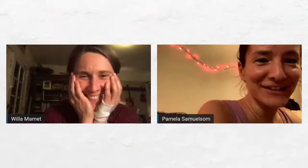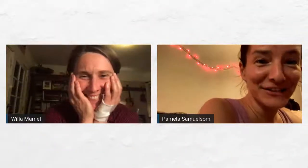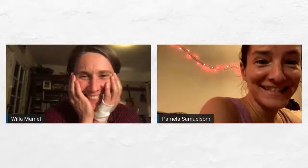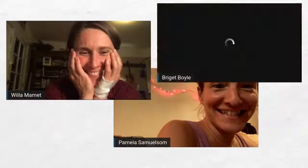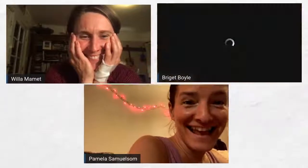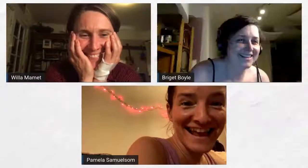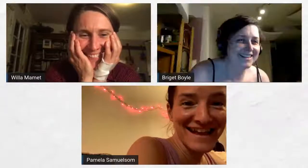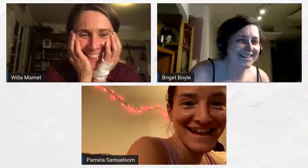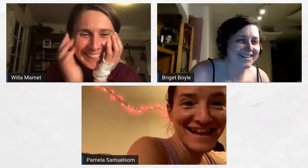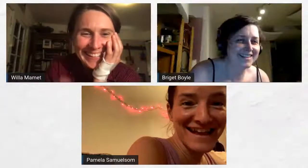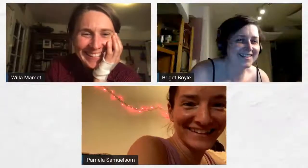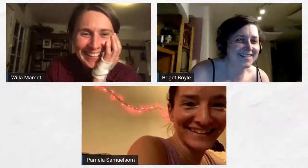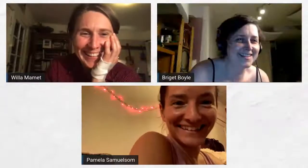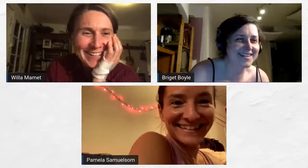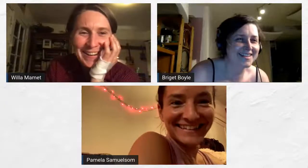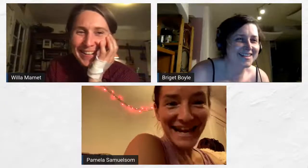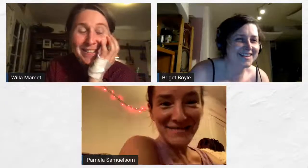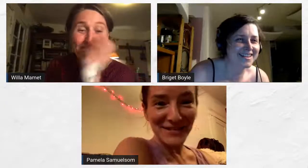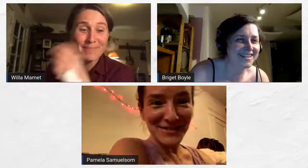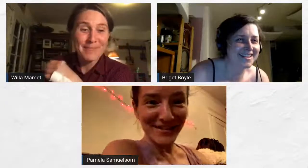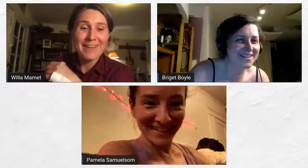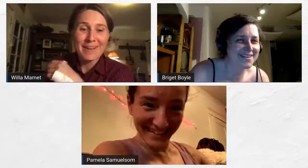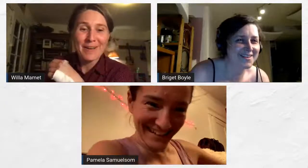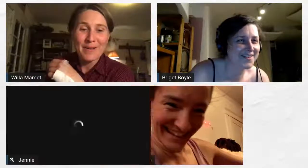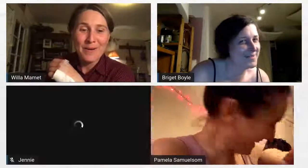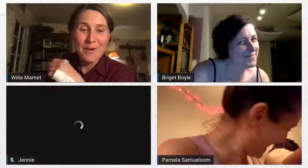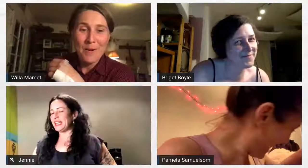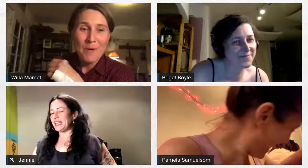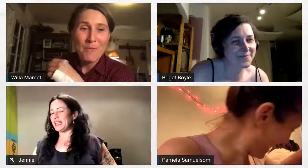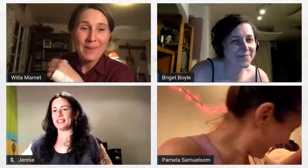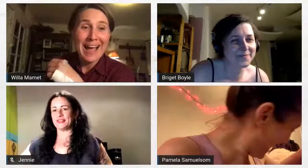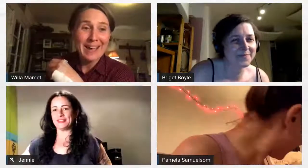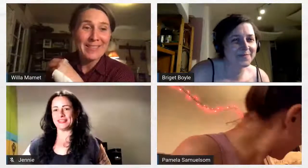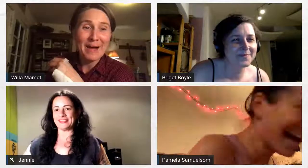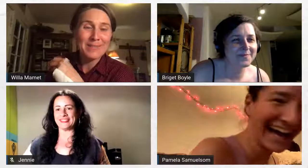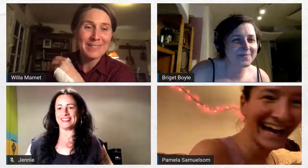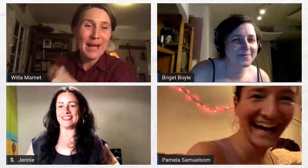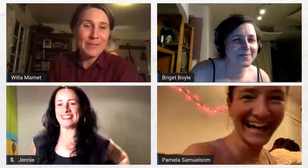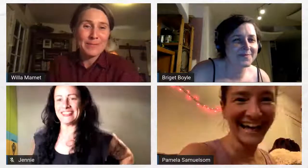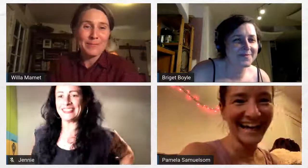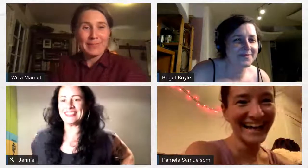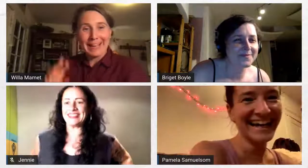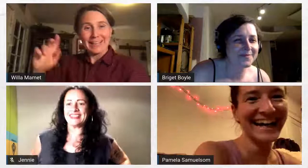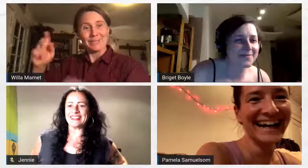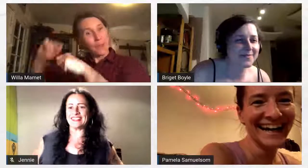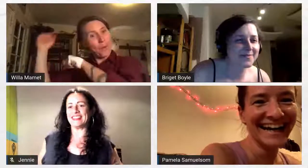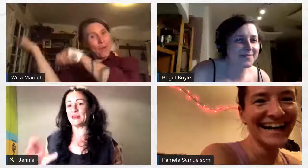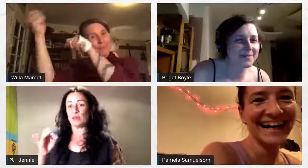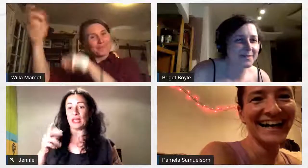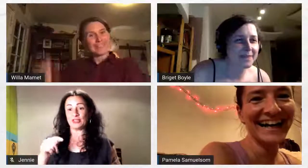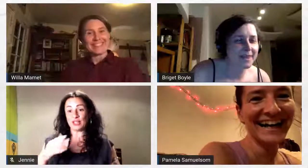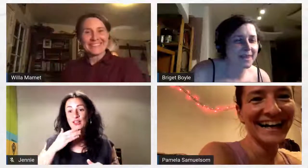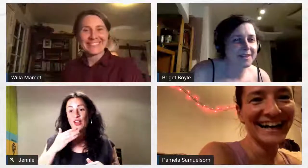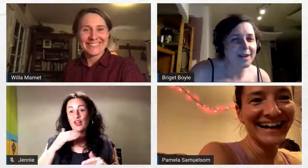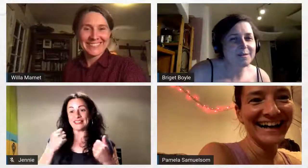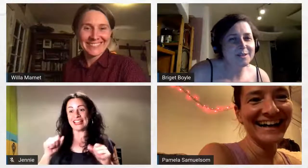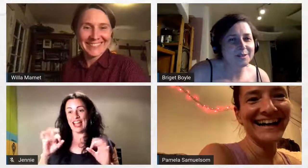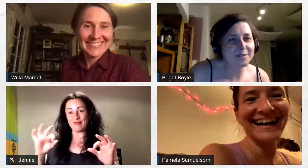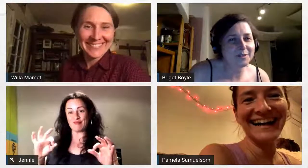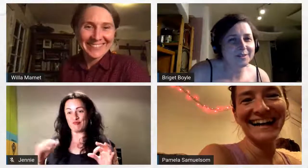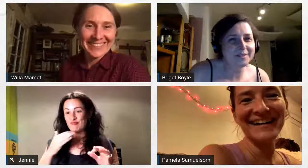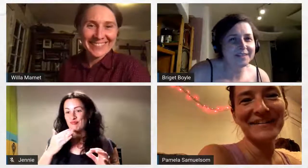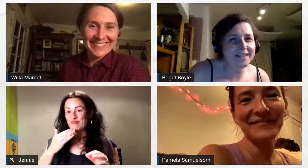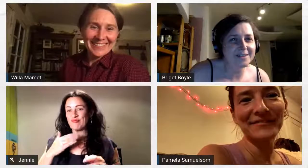Bridget, good save. Damn, dude. Yeah, that was a That